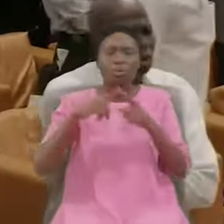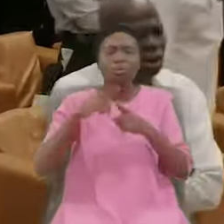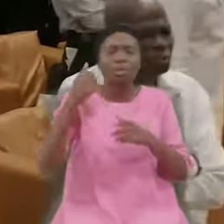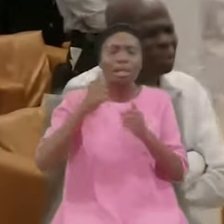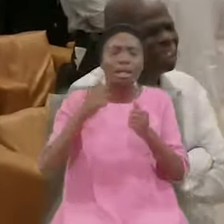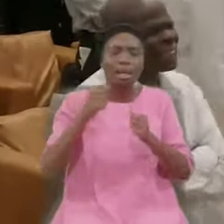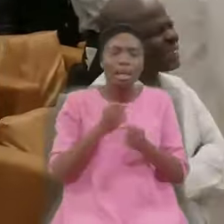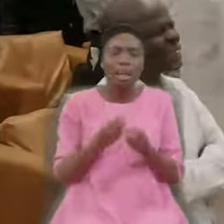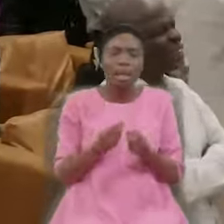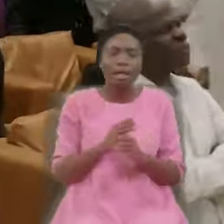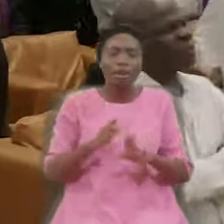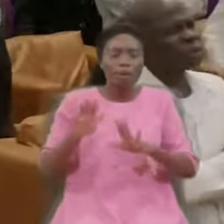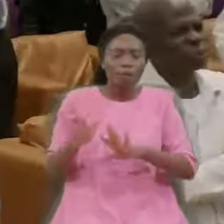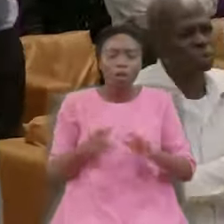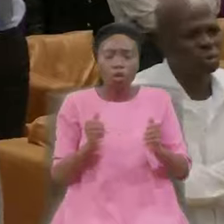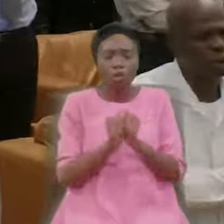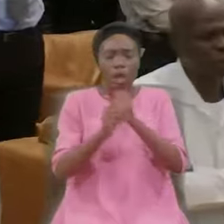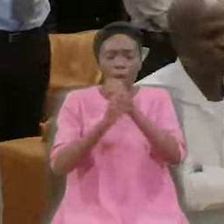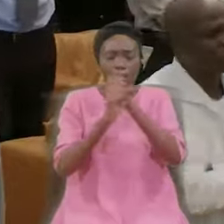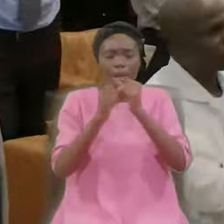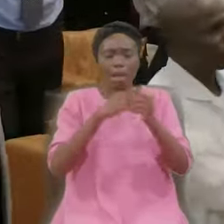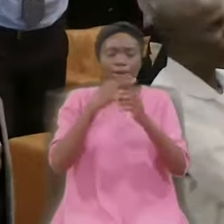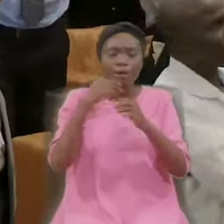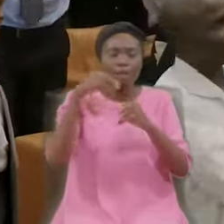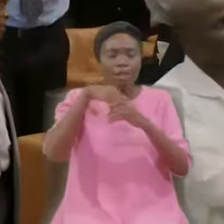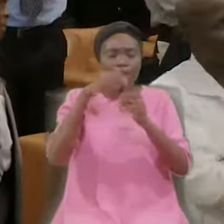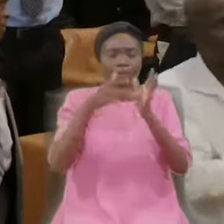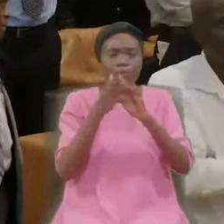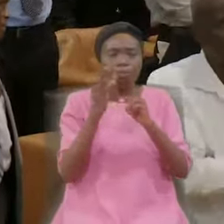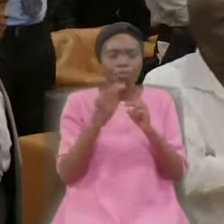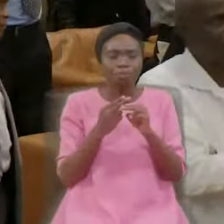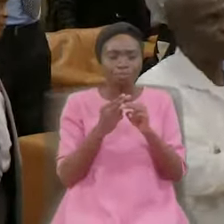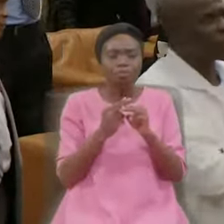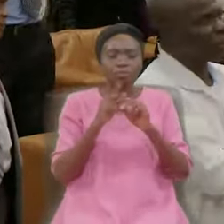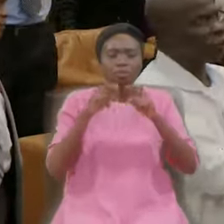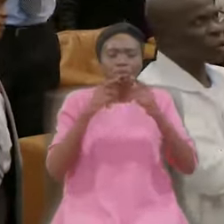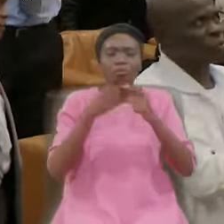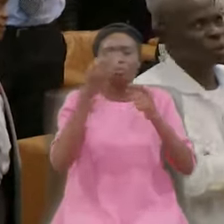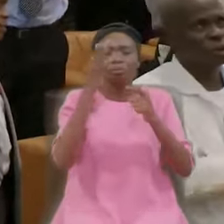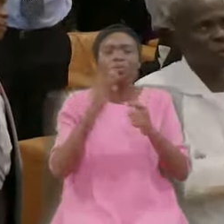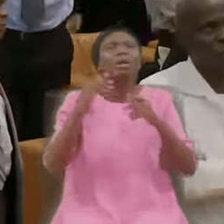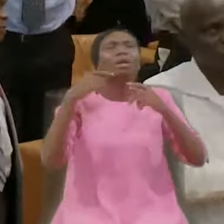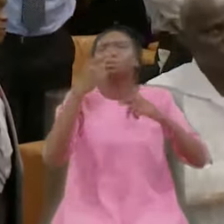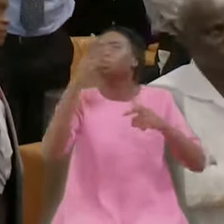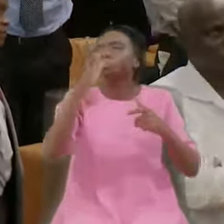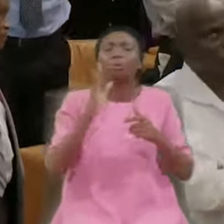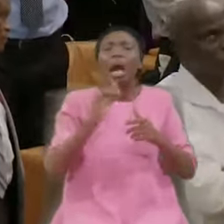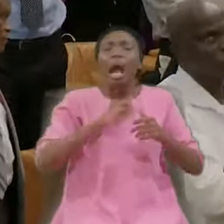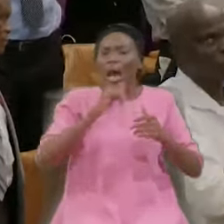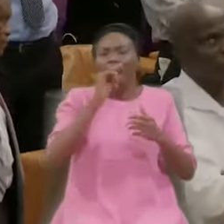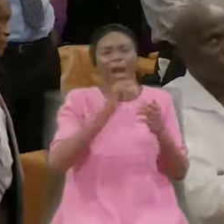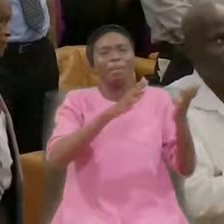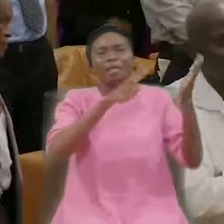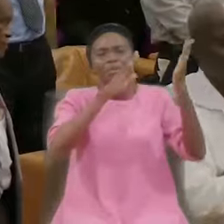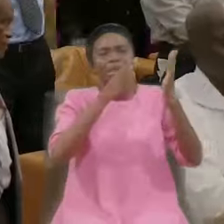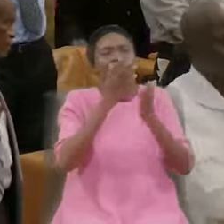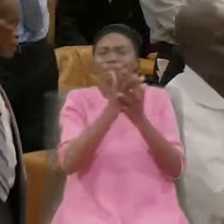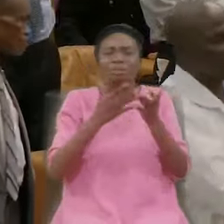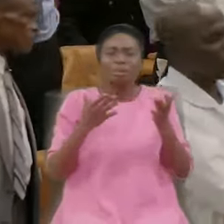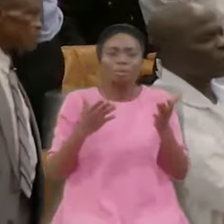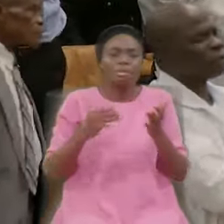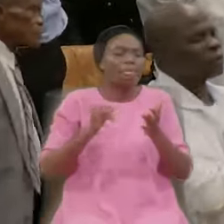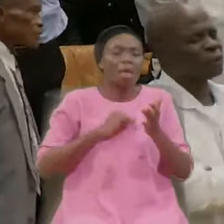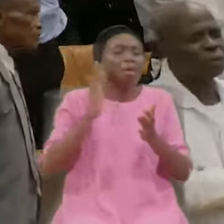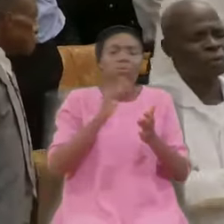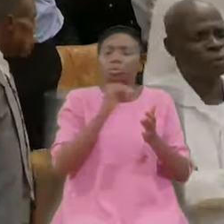with milk and honey in Jesus' name. Why not go before the Lord, tell the Lord, I will not be a spectator tonight. I will not just be